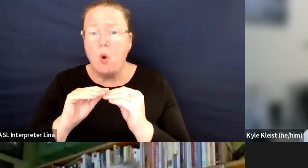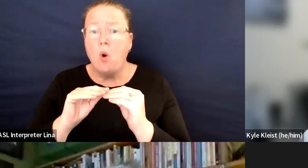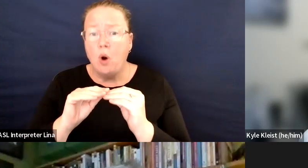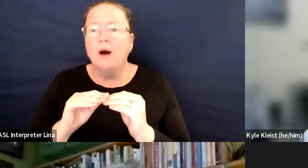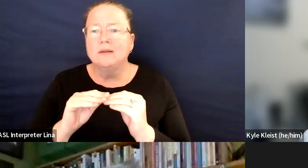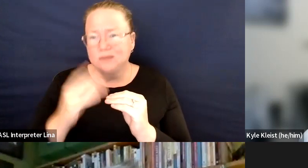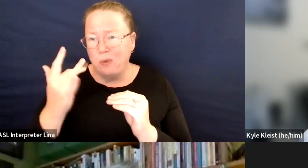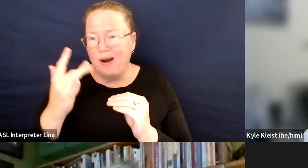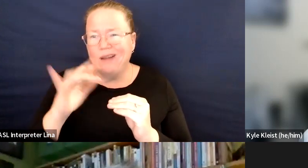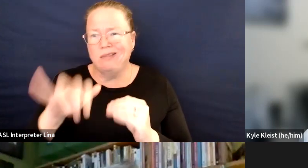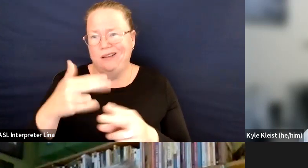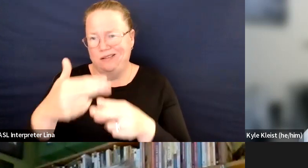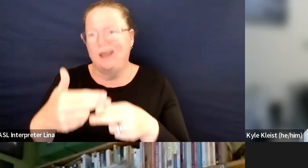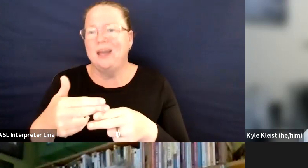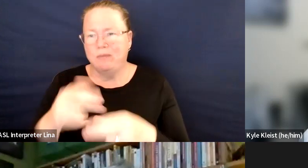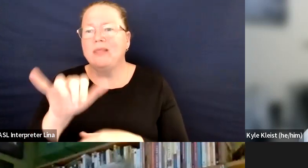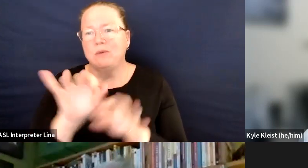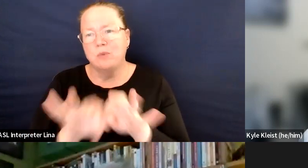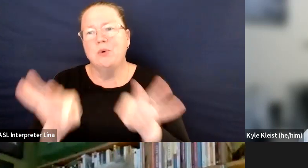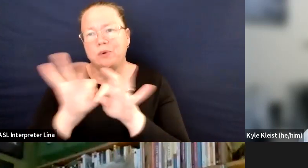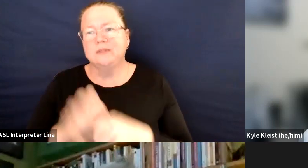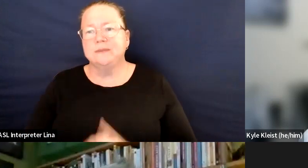the name. So Interesting. that's really important.